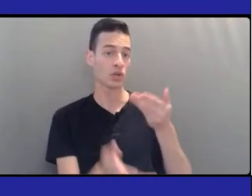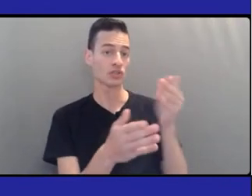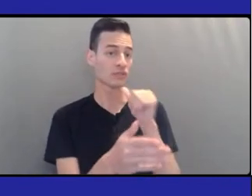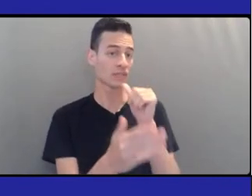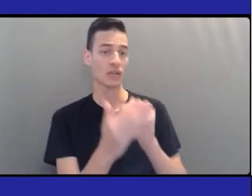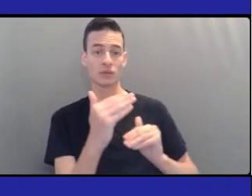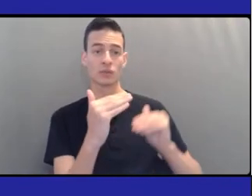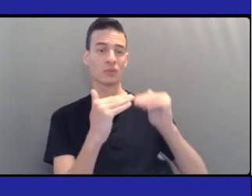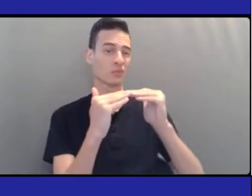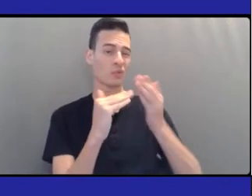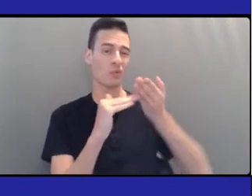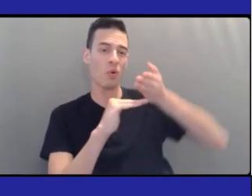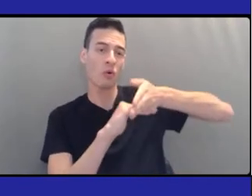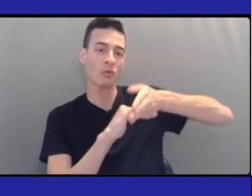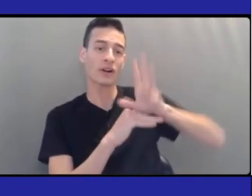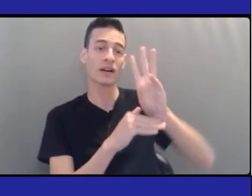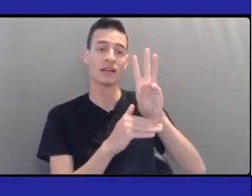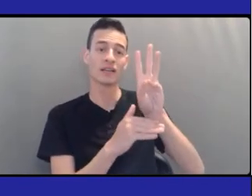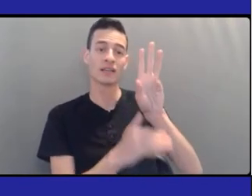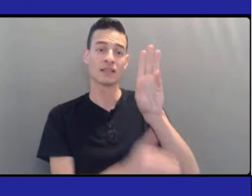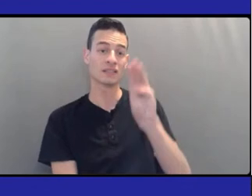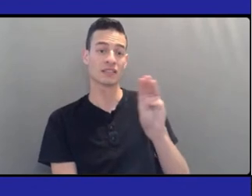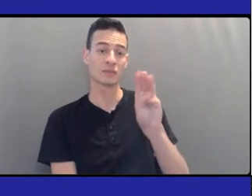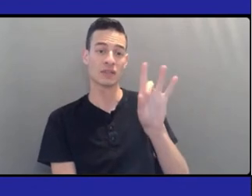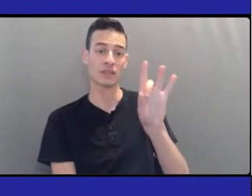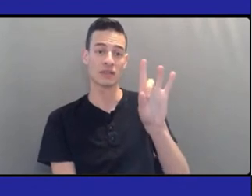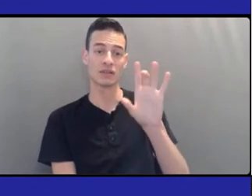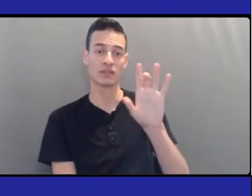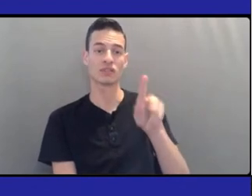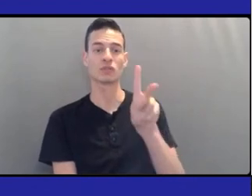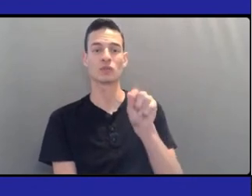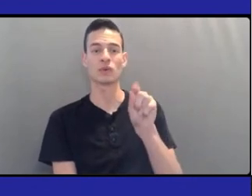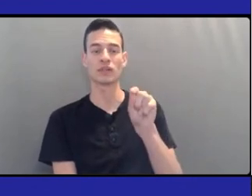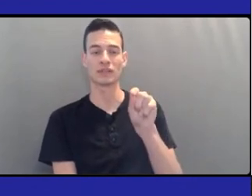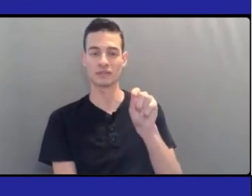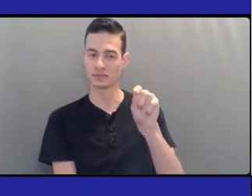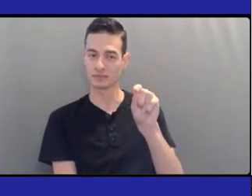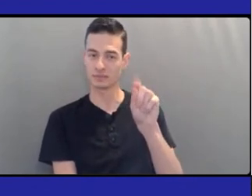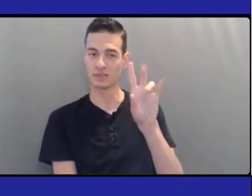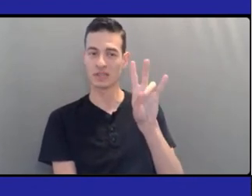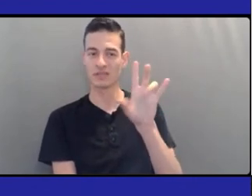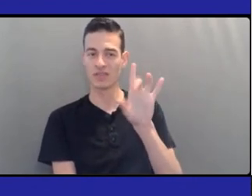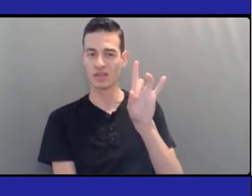$6,820,680. And this was presented to the Finance Committee on April